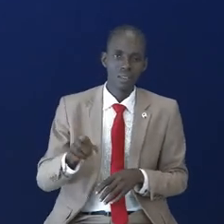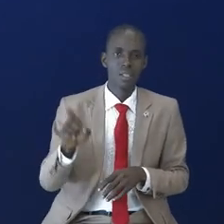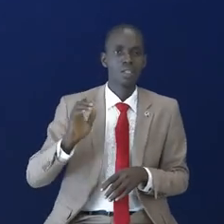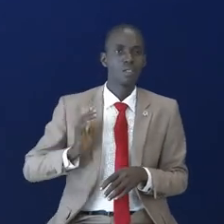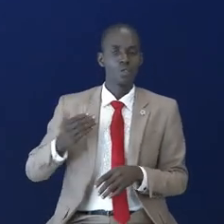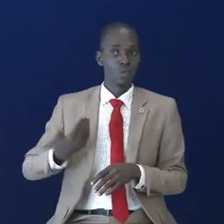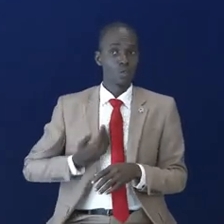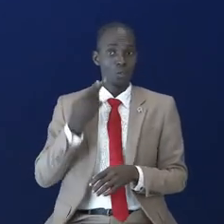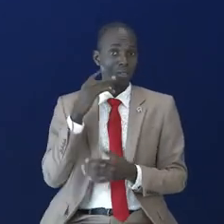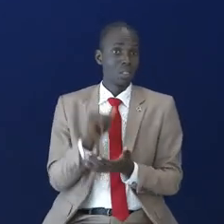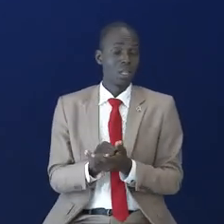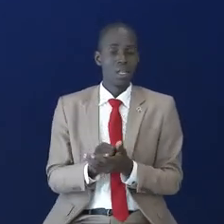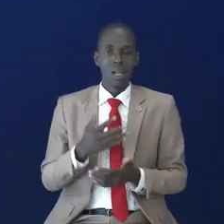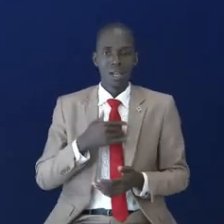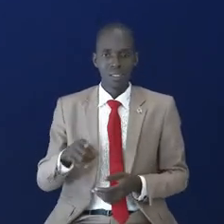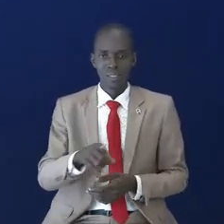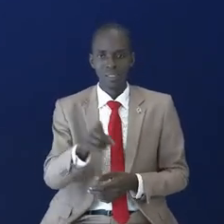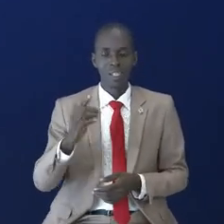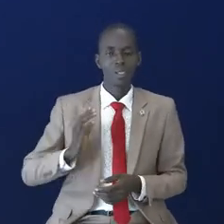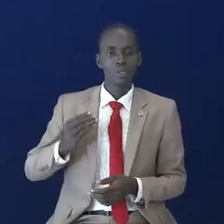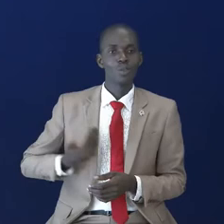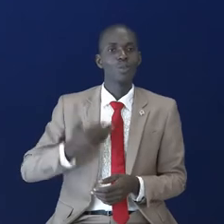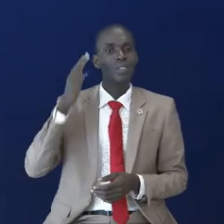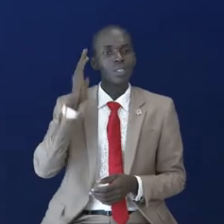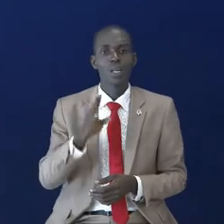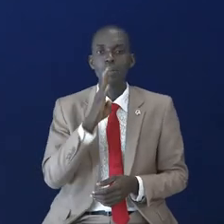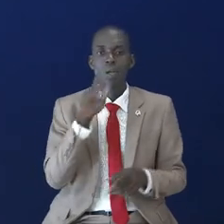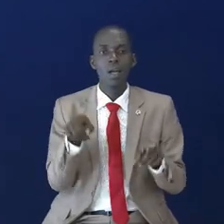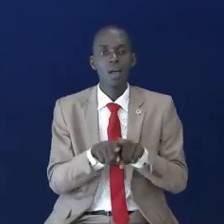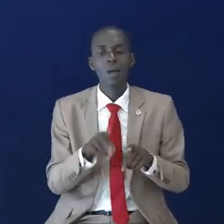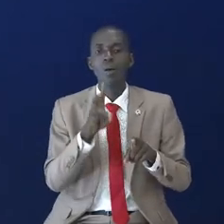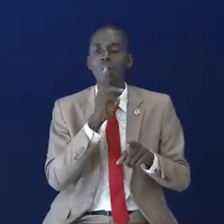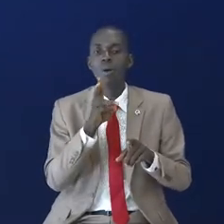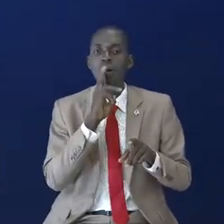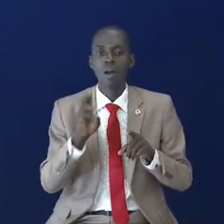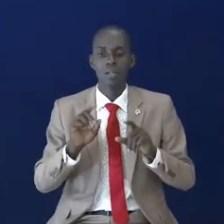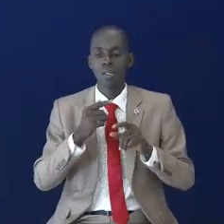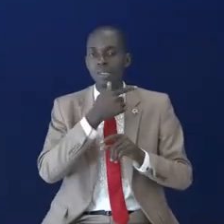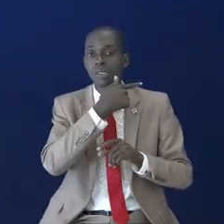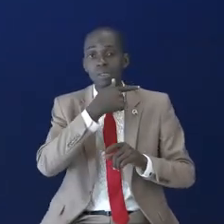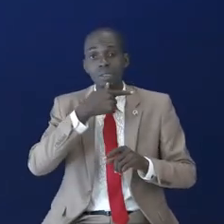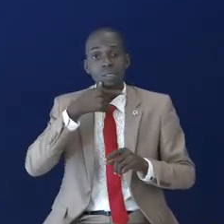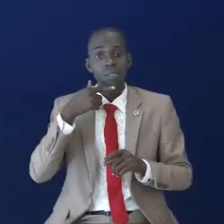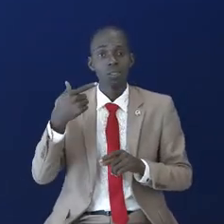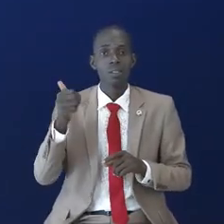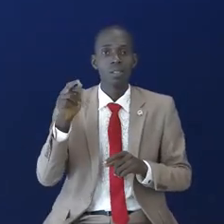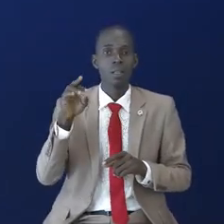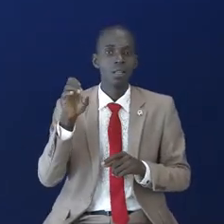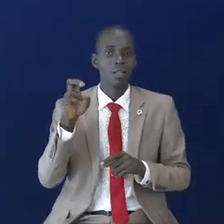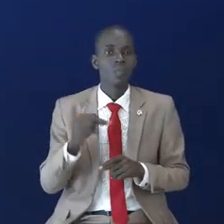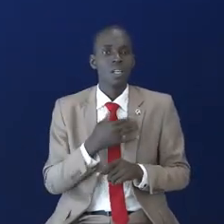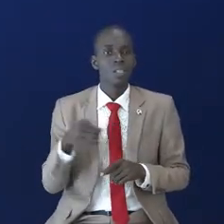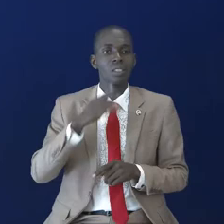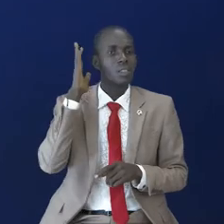see that? And their soul shall be as watered garden, and they shall not